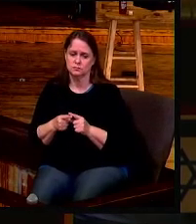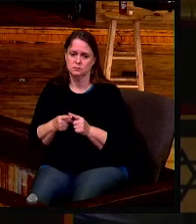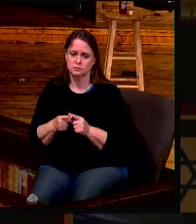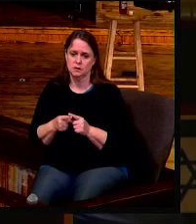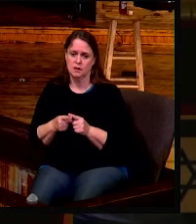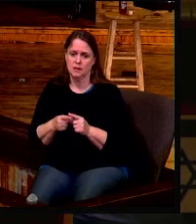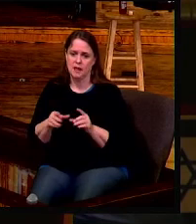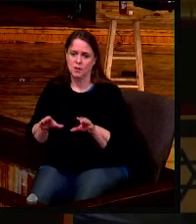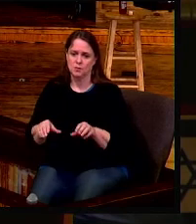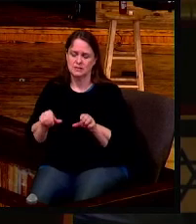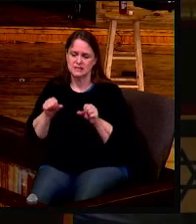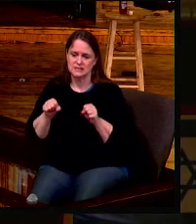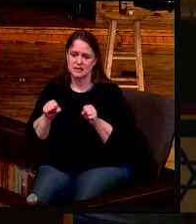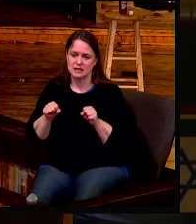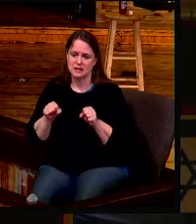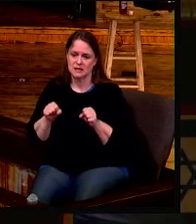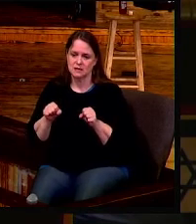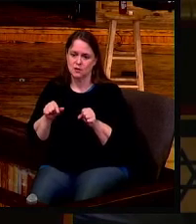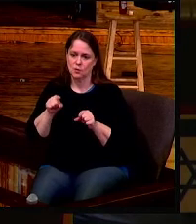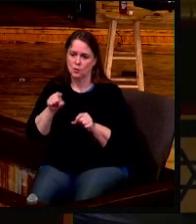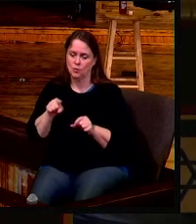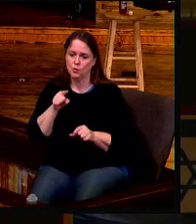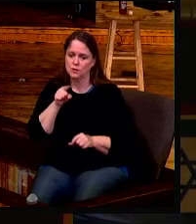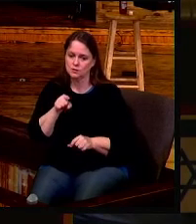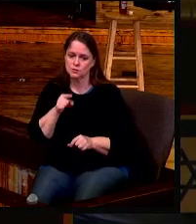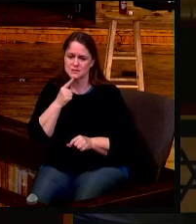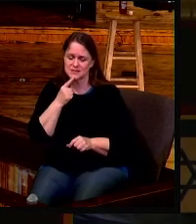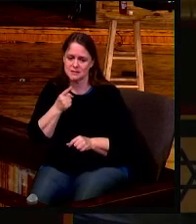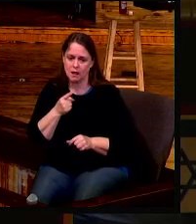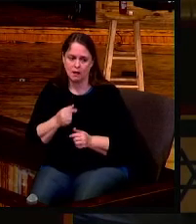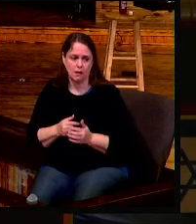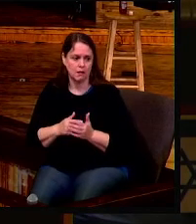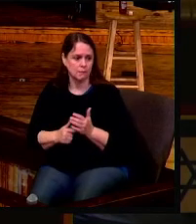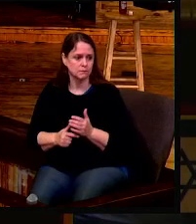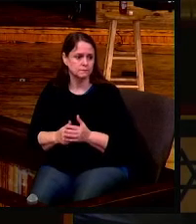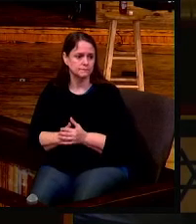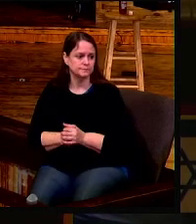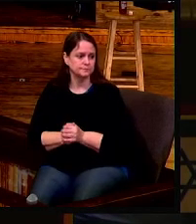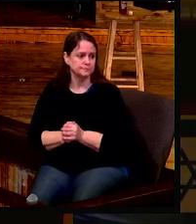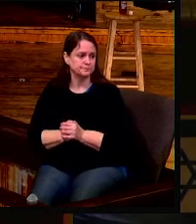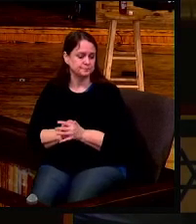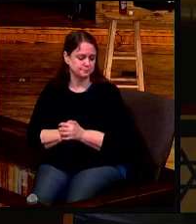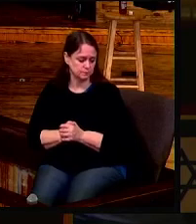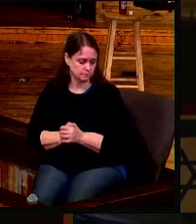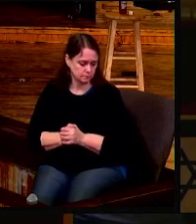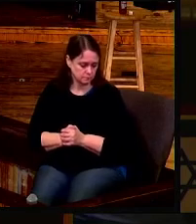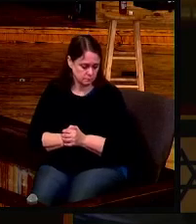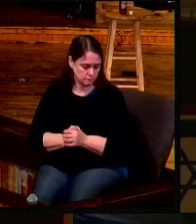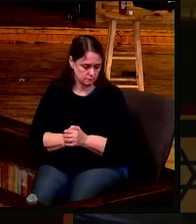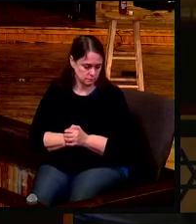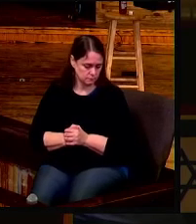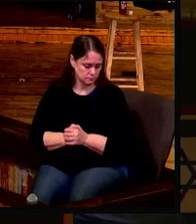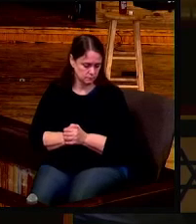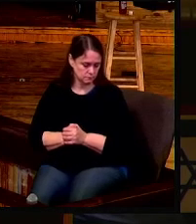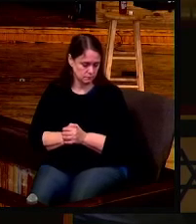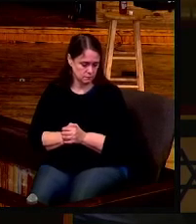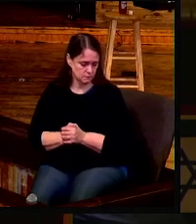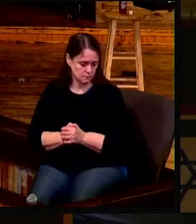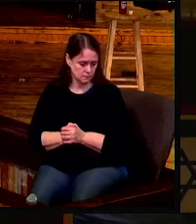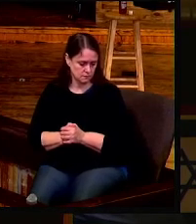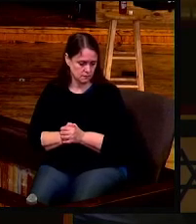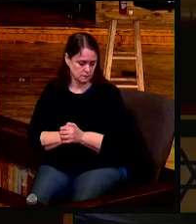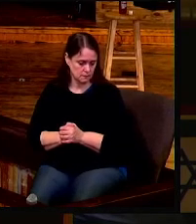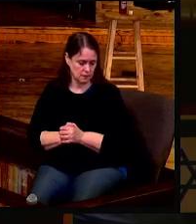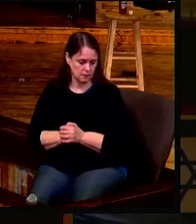Because there are times when people confess things or they talk to things to somebody that they're struggling about, thinking that it's going to be kept